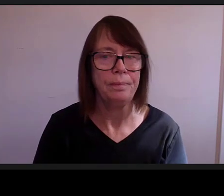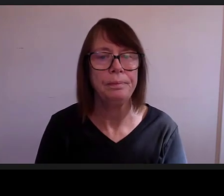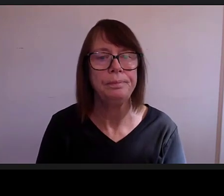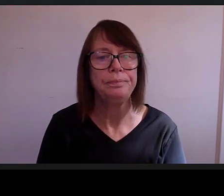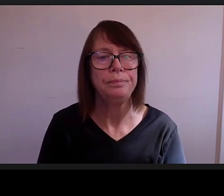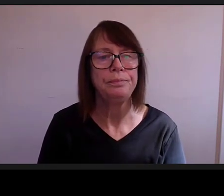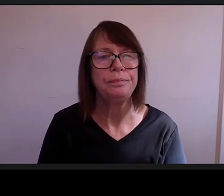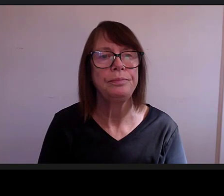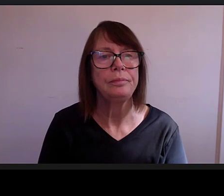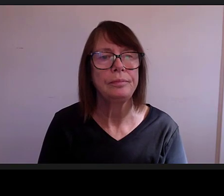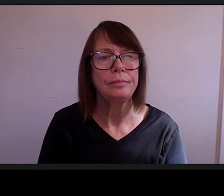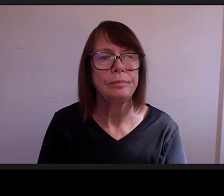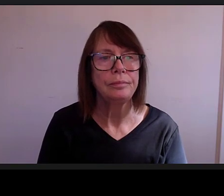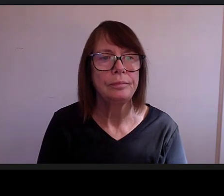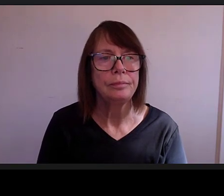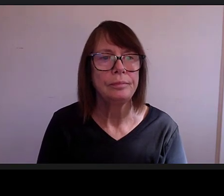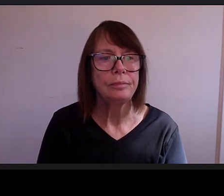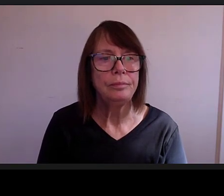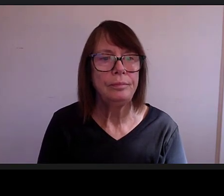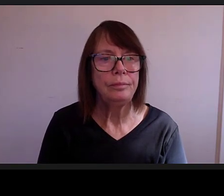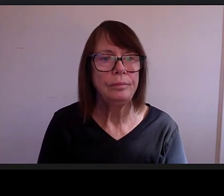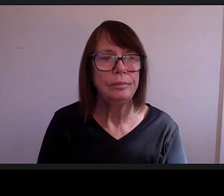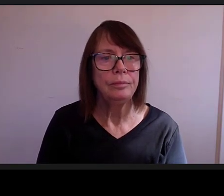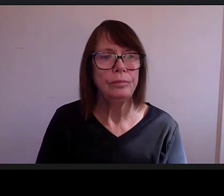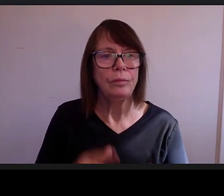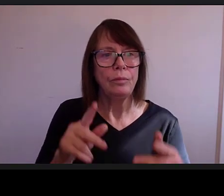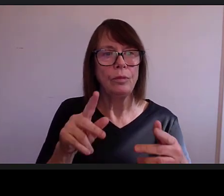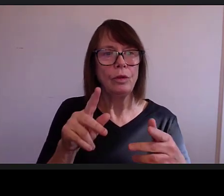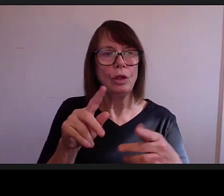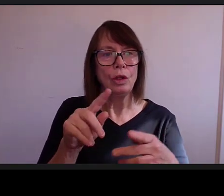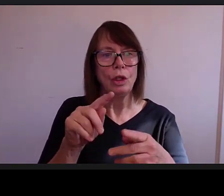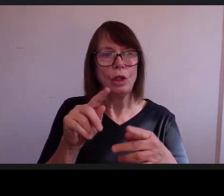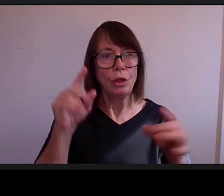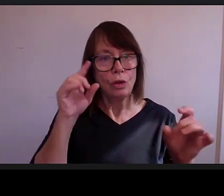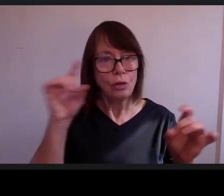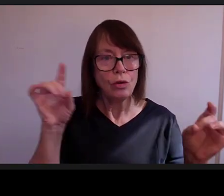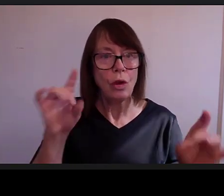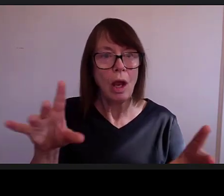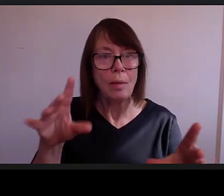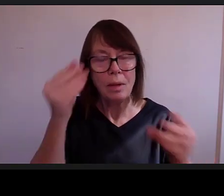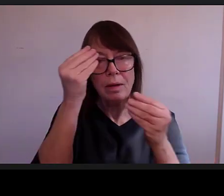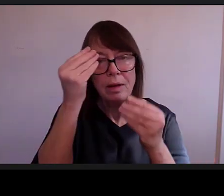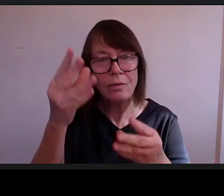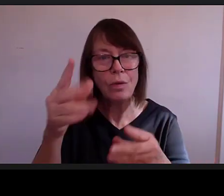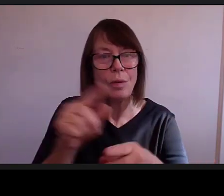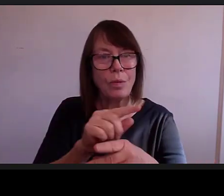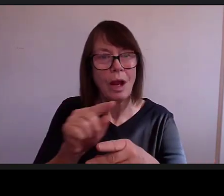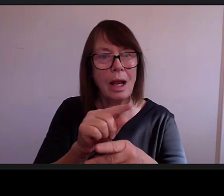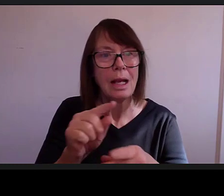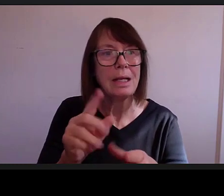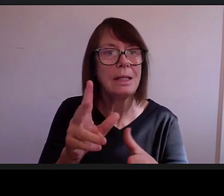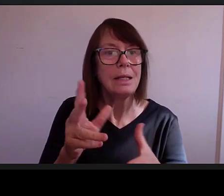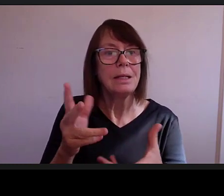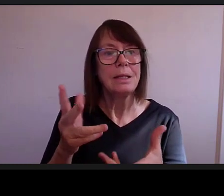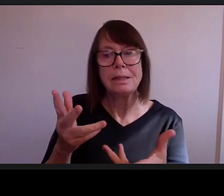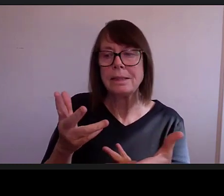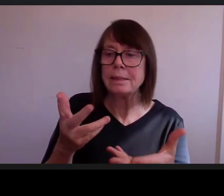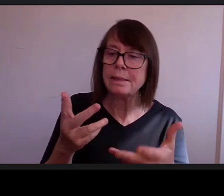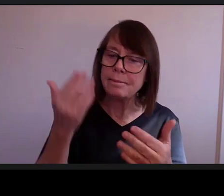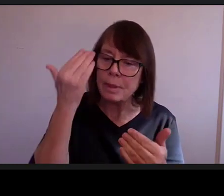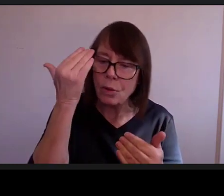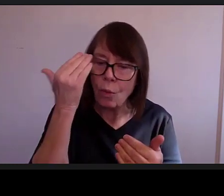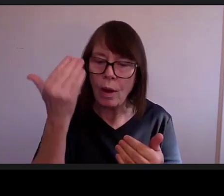The next. So trauma-informed practice begins with building an awareness among healthcare